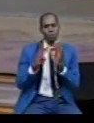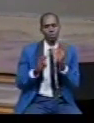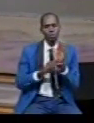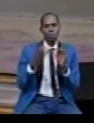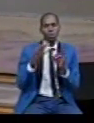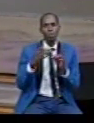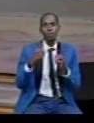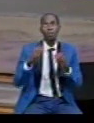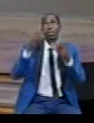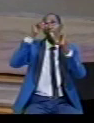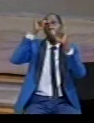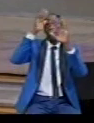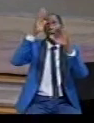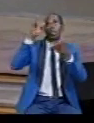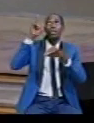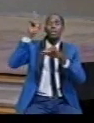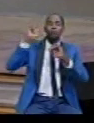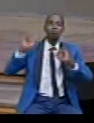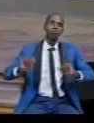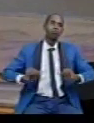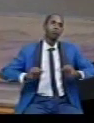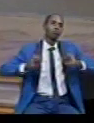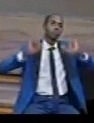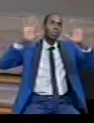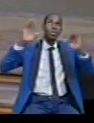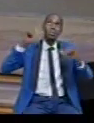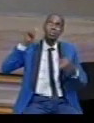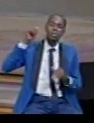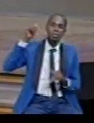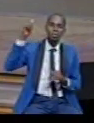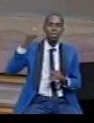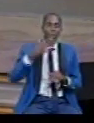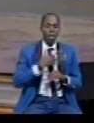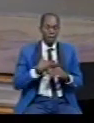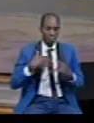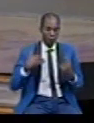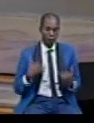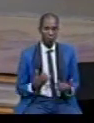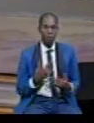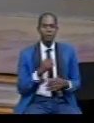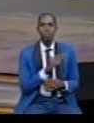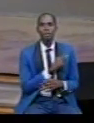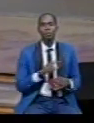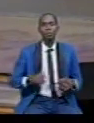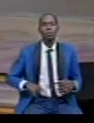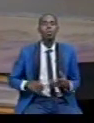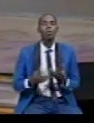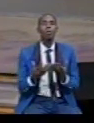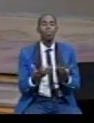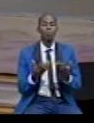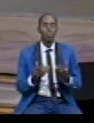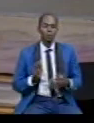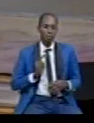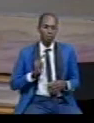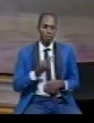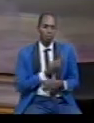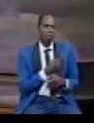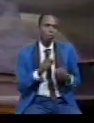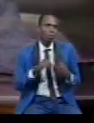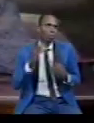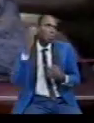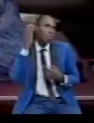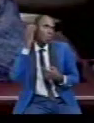he sacrificed himself, he gave himself, and now the Lord wants us to listen